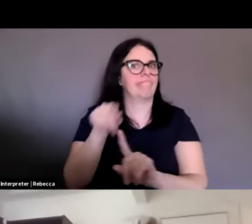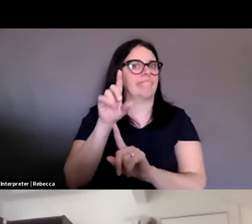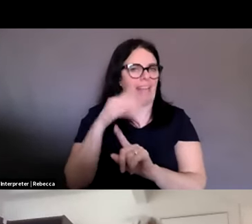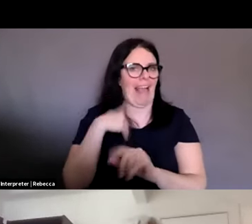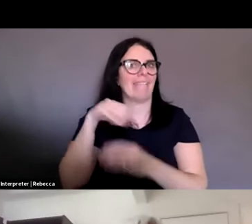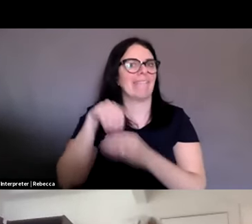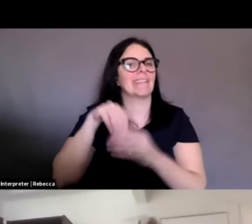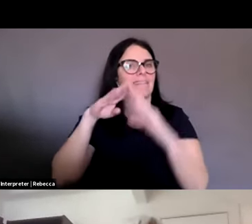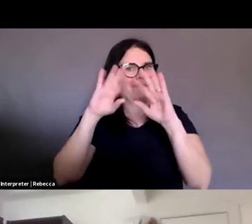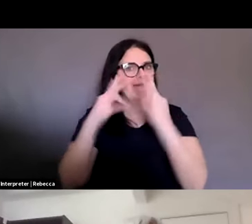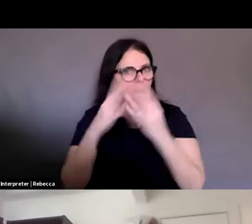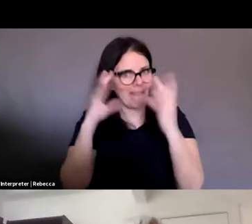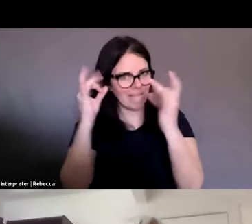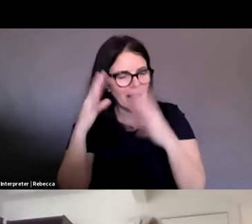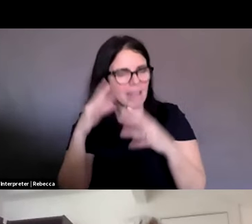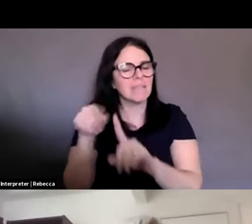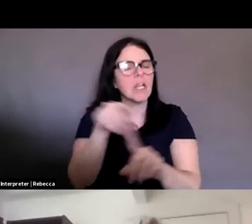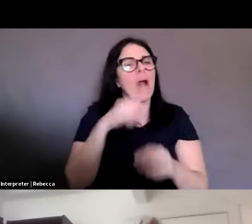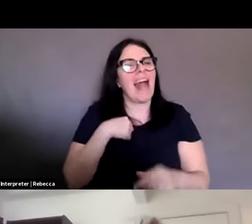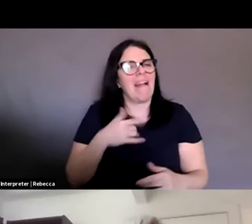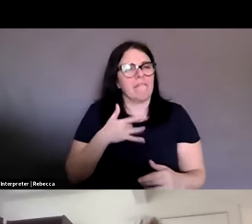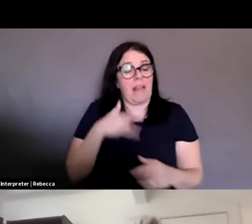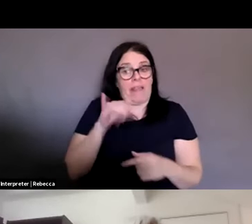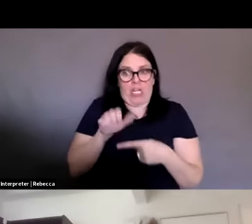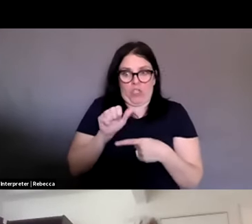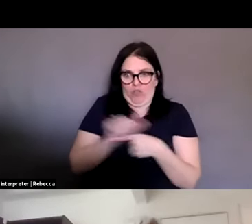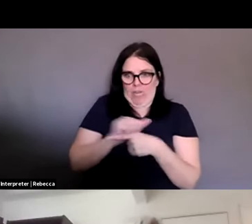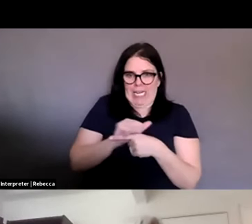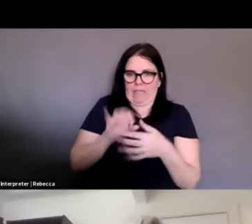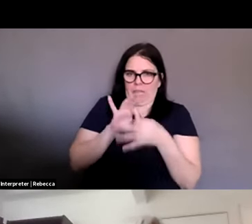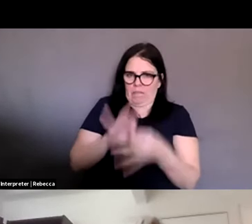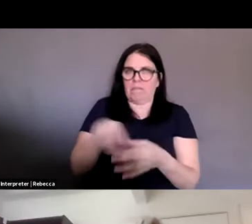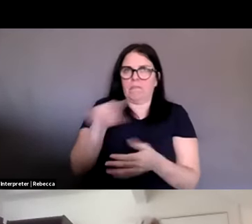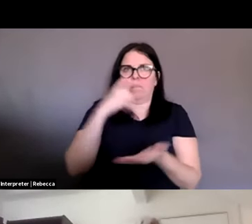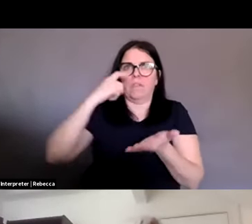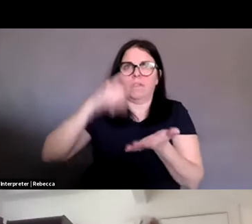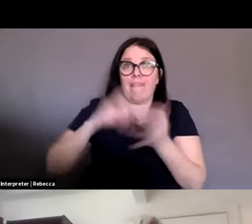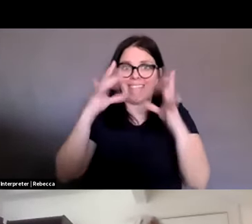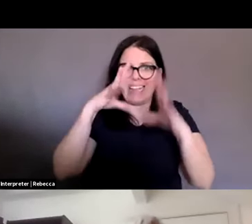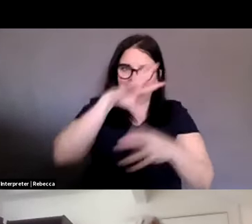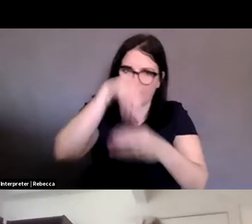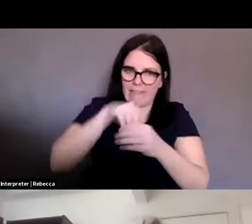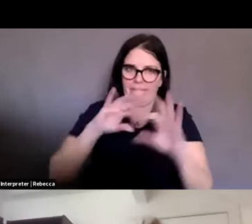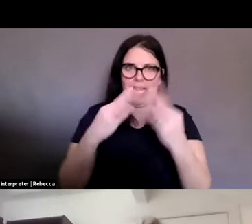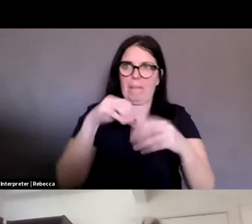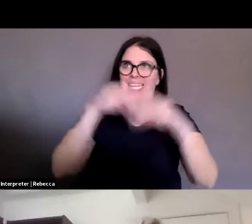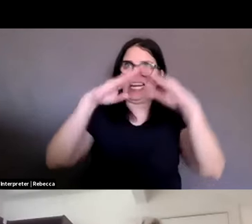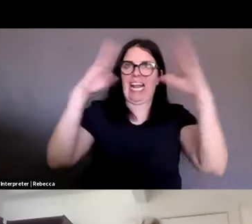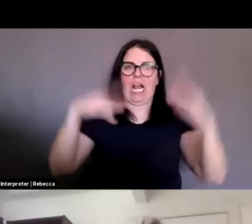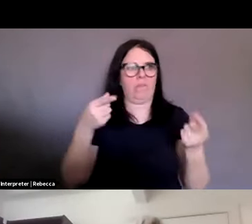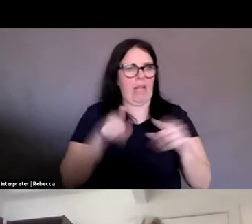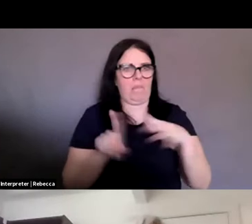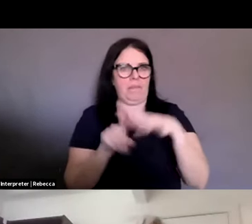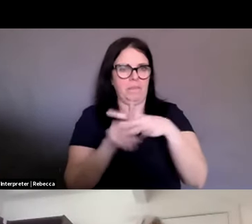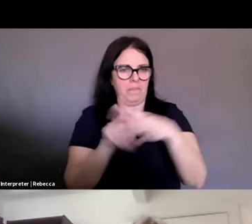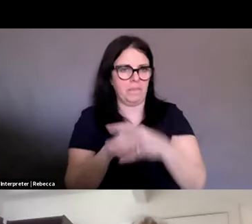that needs to be done, is more training, in-depth training on domestic violence for more screening and more assessment. Simon, I